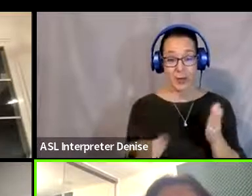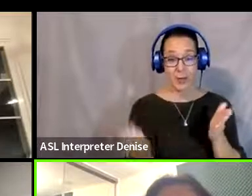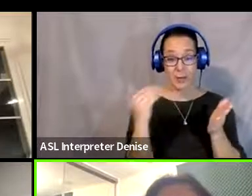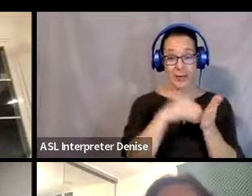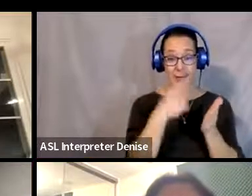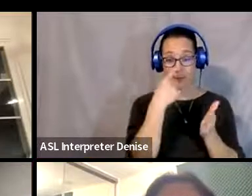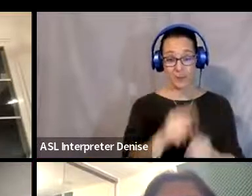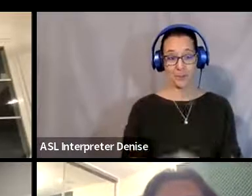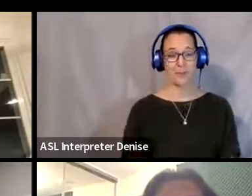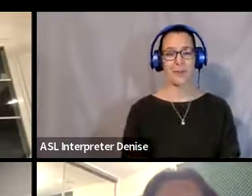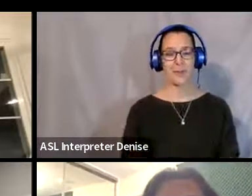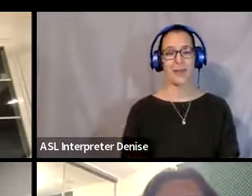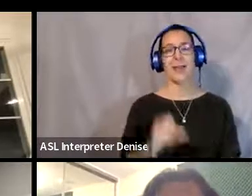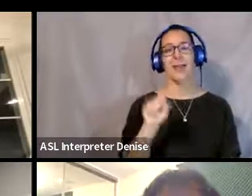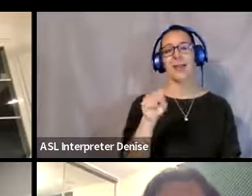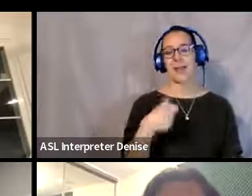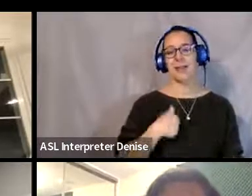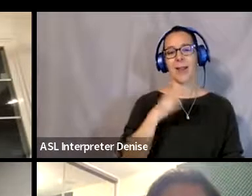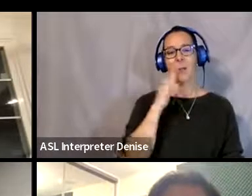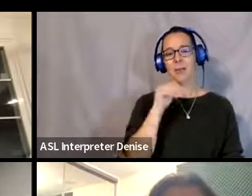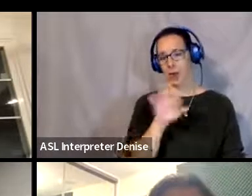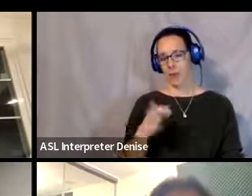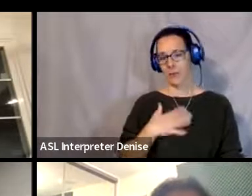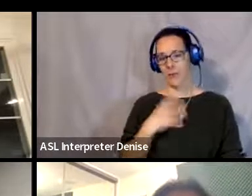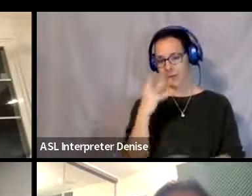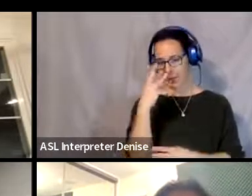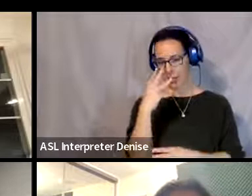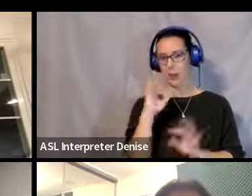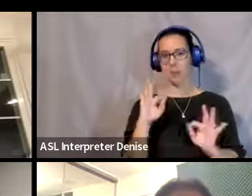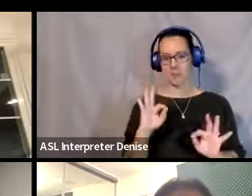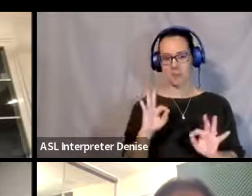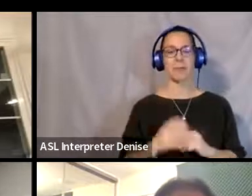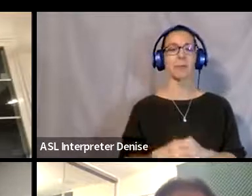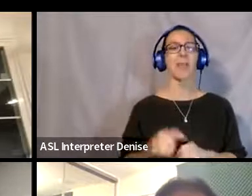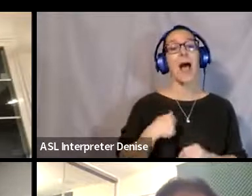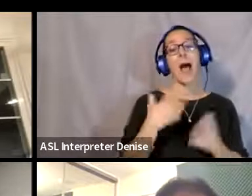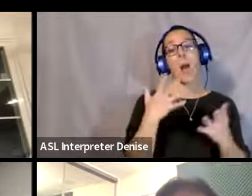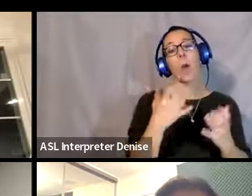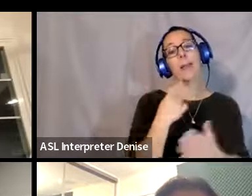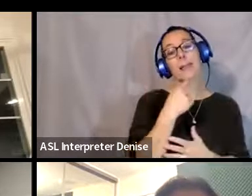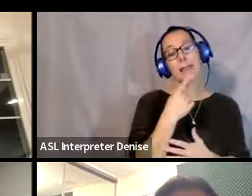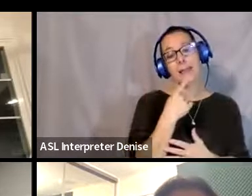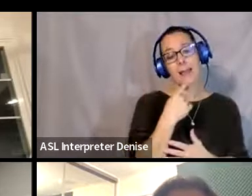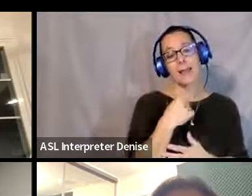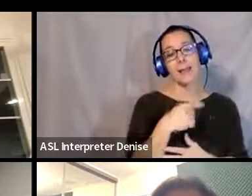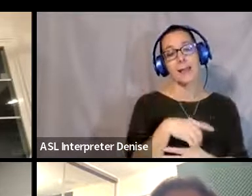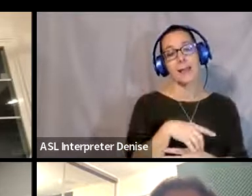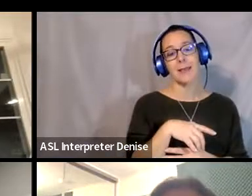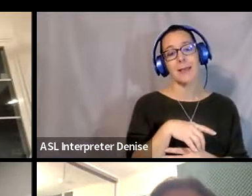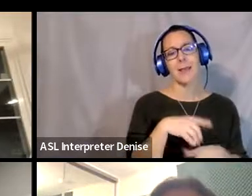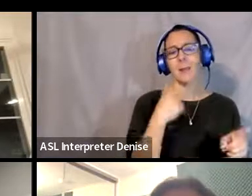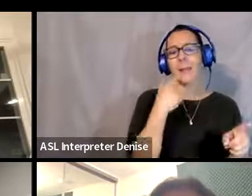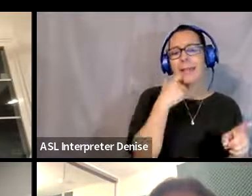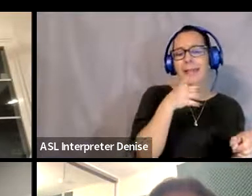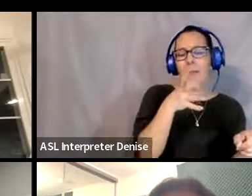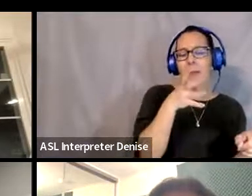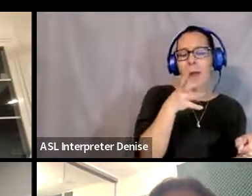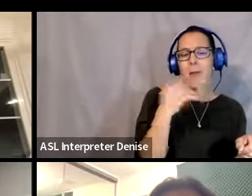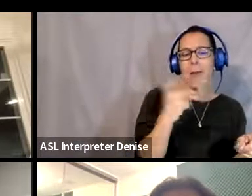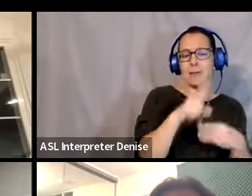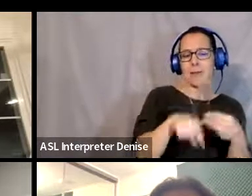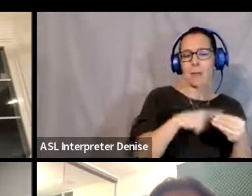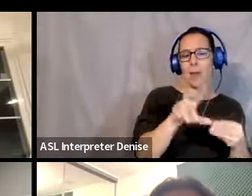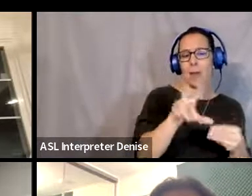Ellison? Yeah, I'll turn off my video. Okay, thank you. I just wanted to say to the mom about the Canvas, just to give